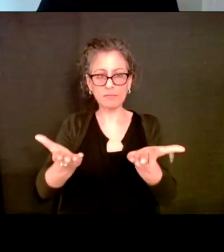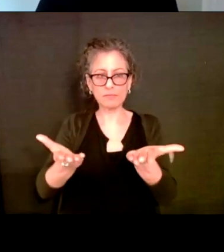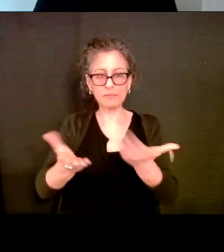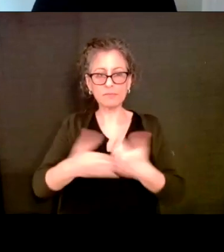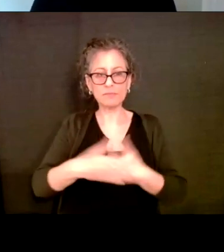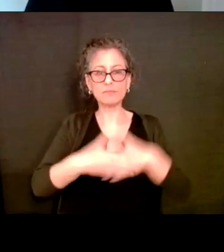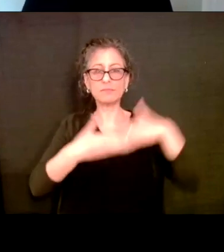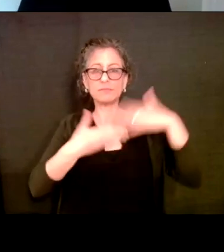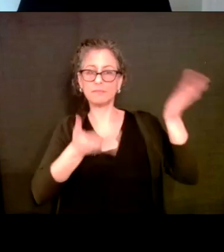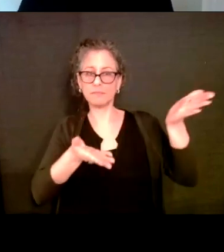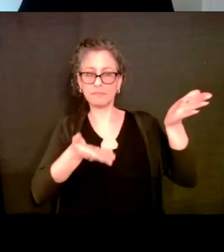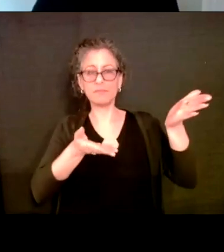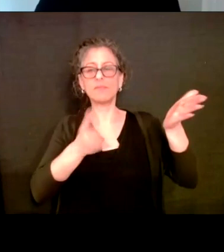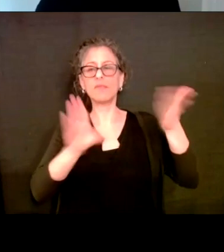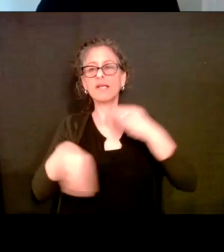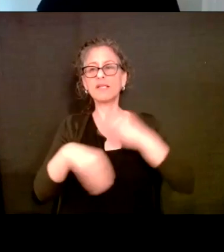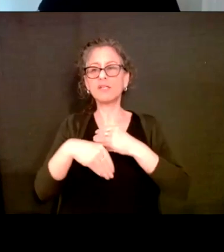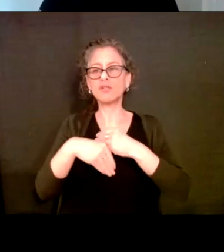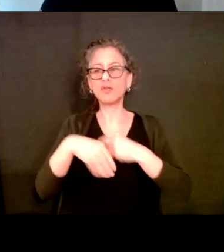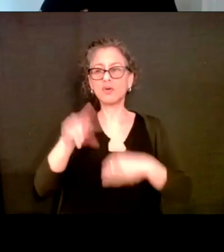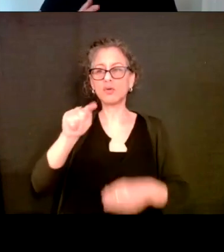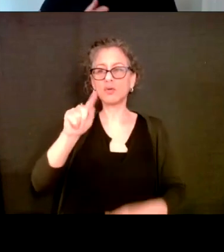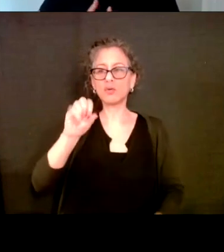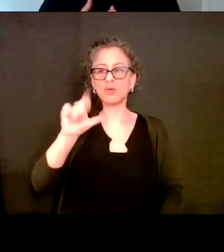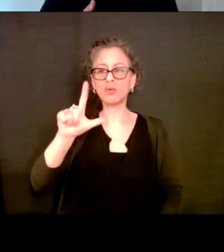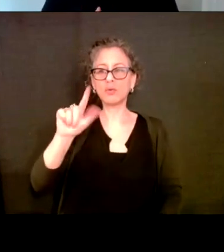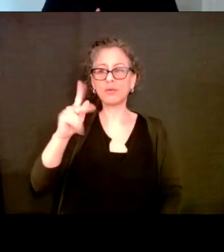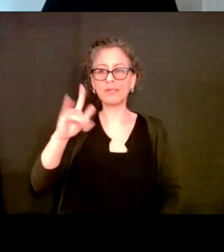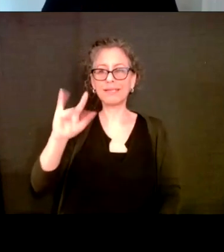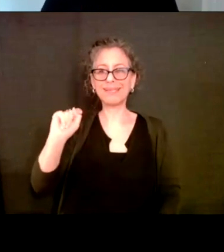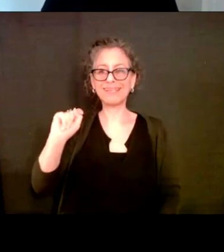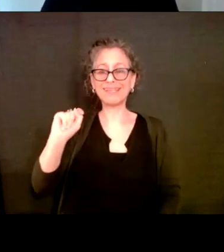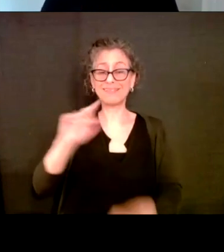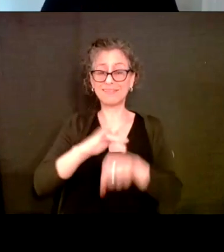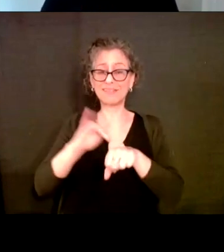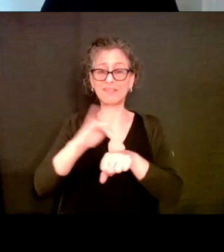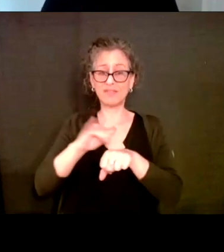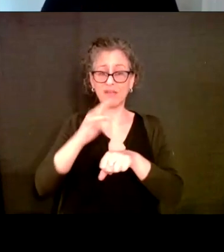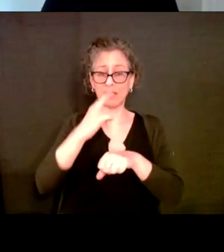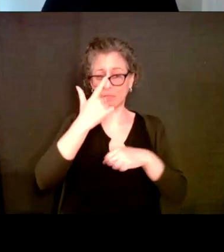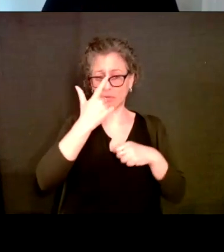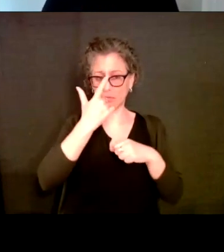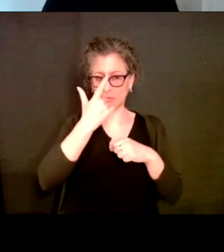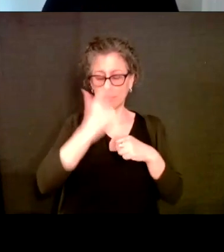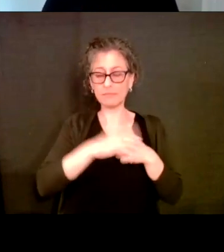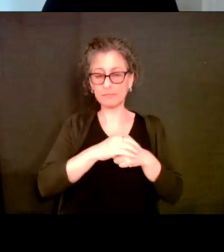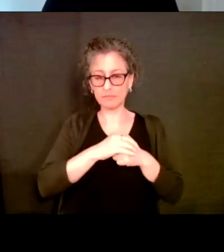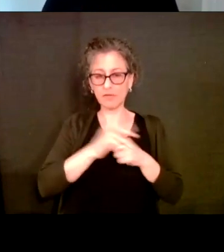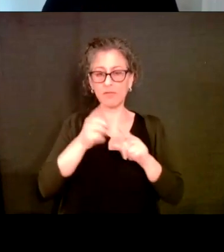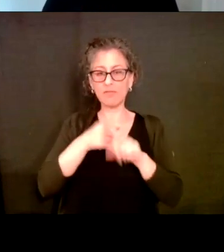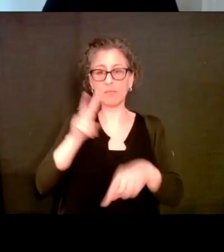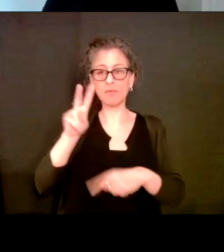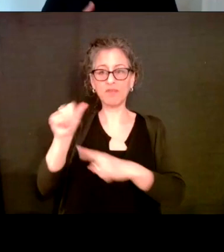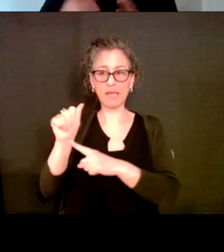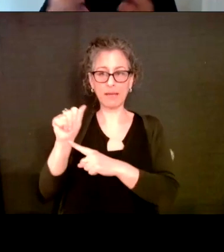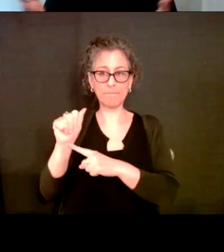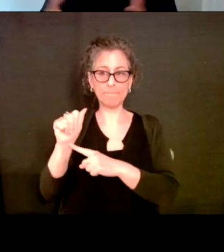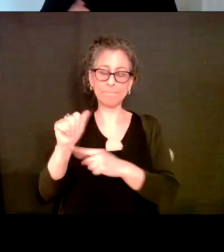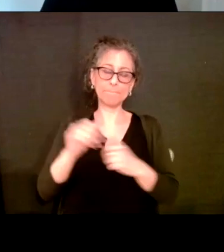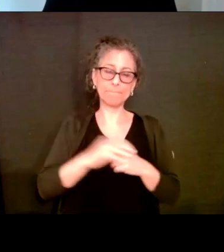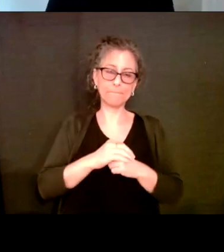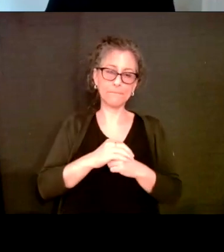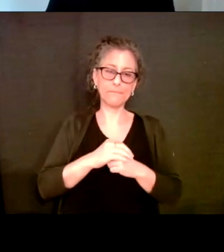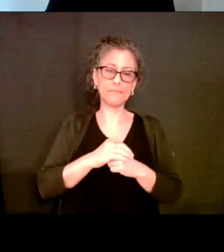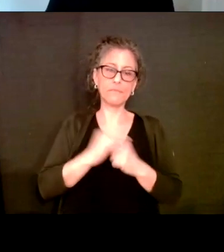And here's just an additional toolkit. It's actually available from the VA, and it provides